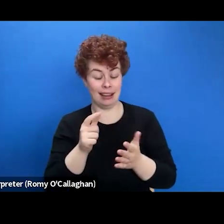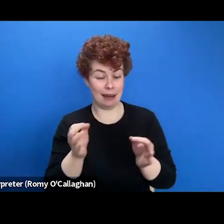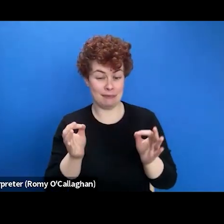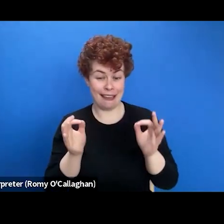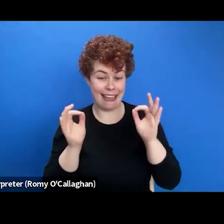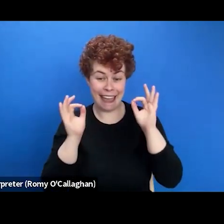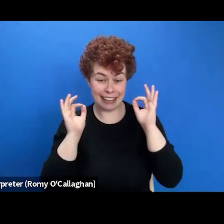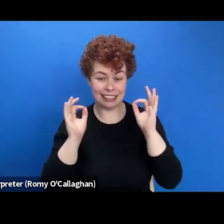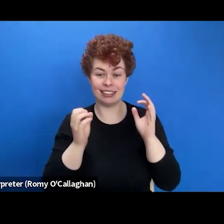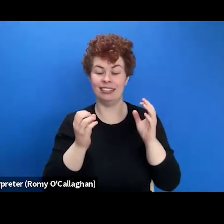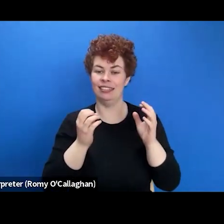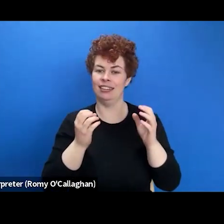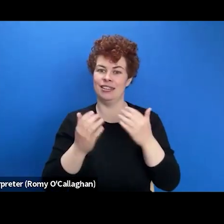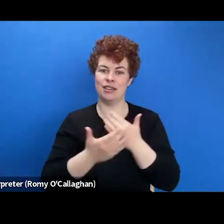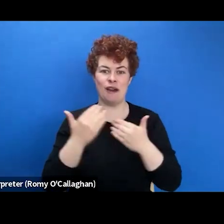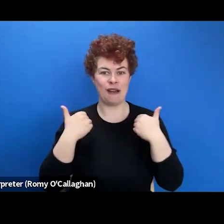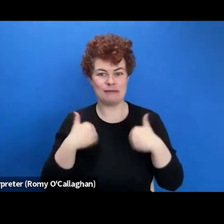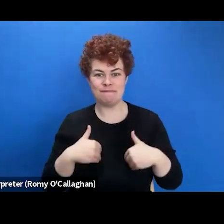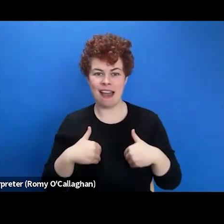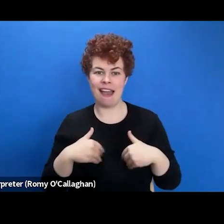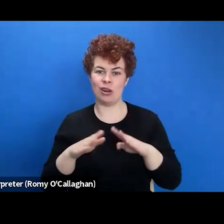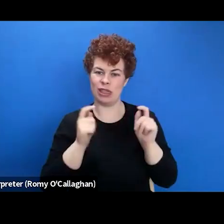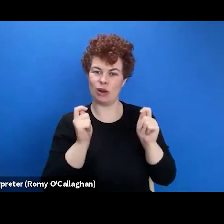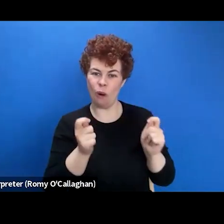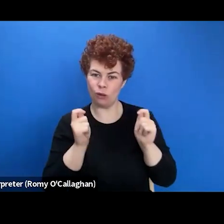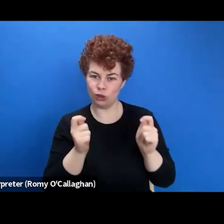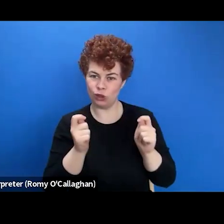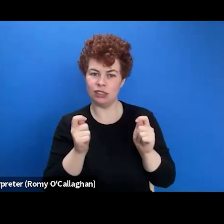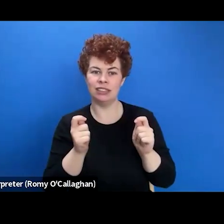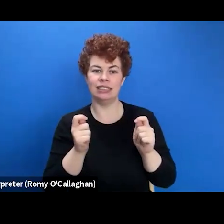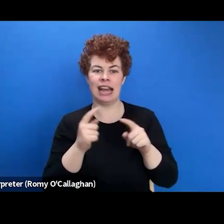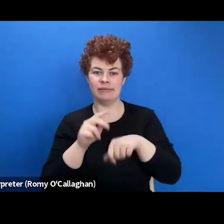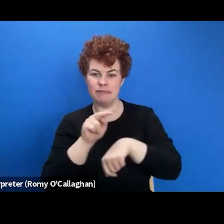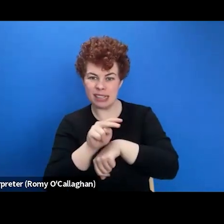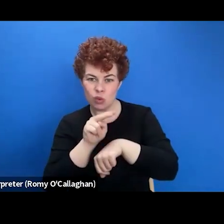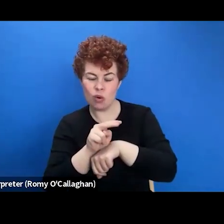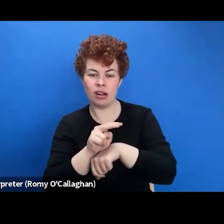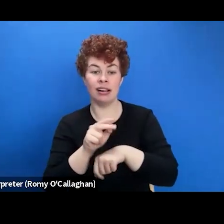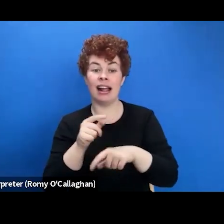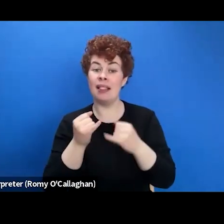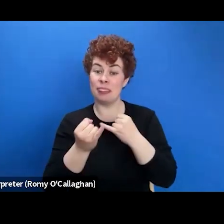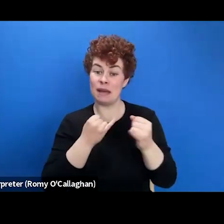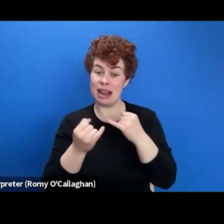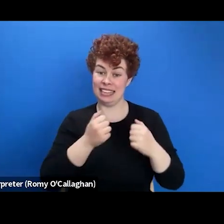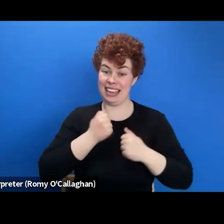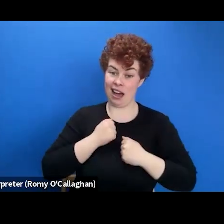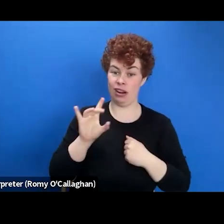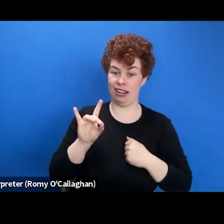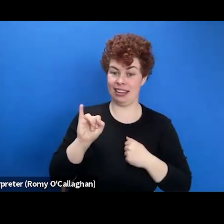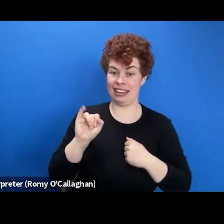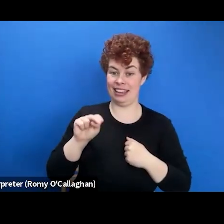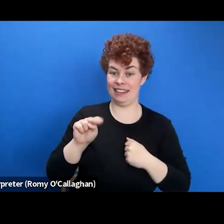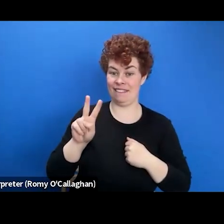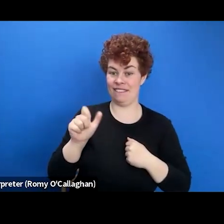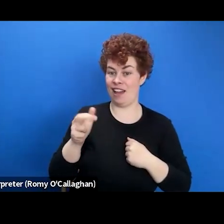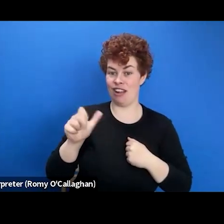of young men with their coach and mentors. And they played a Kinvara team. And they were